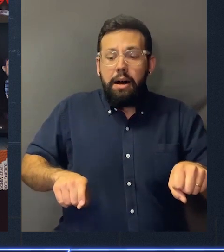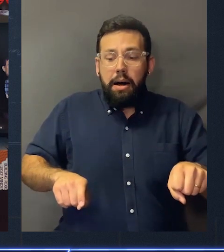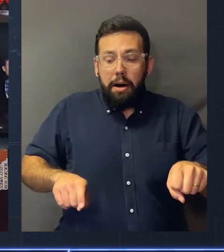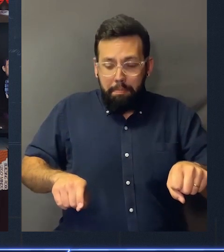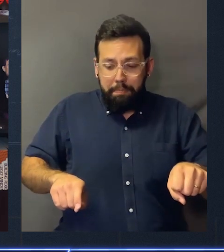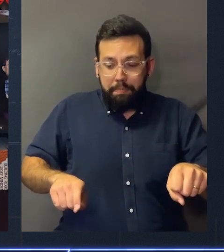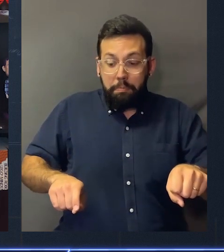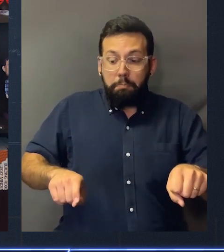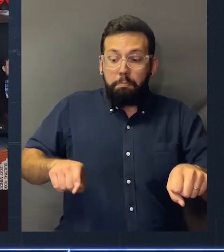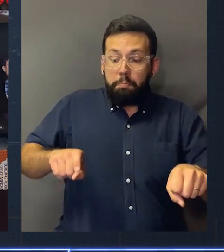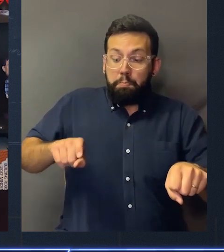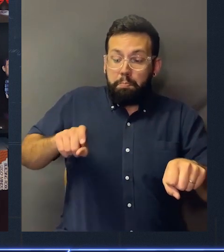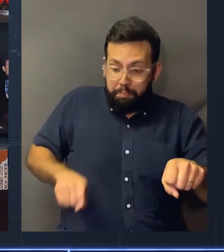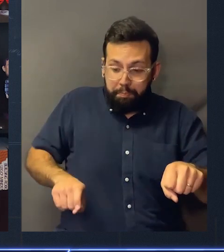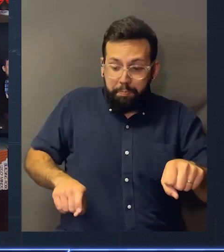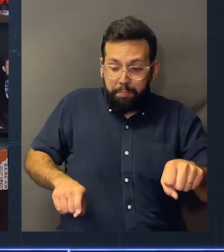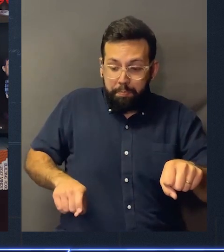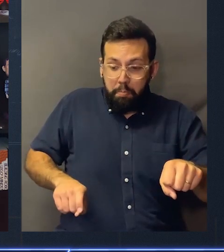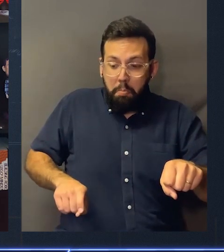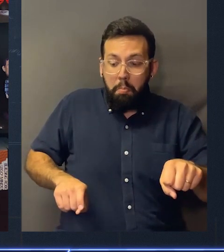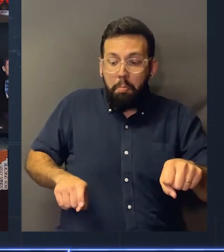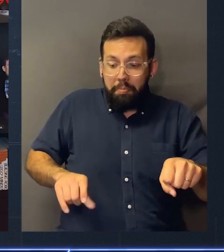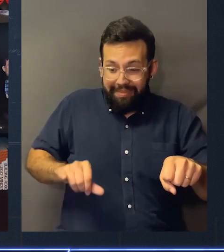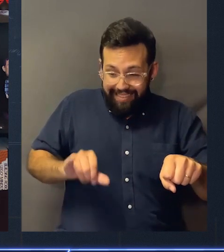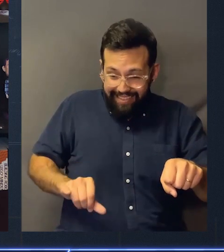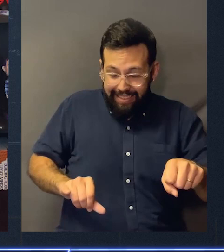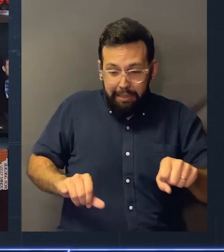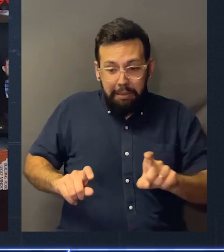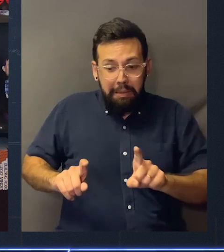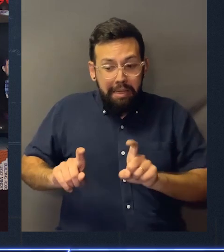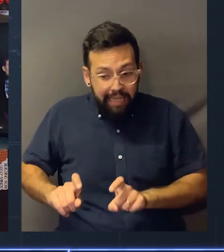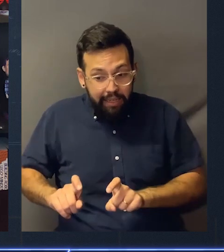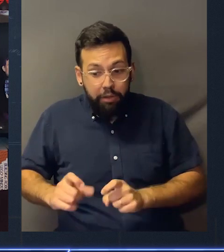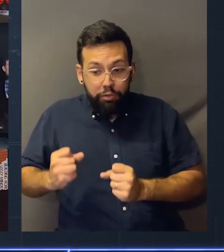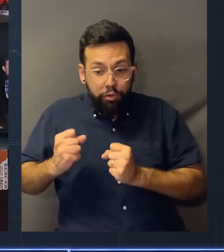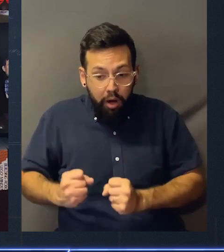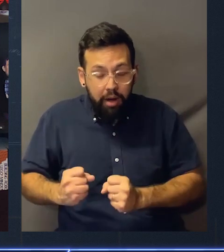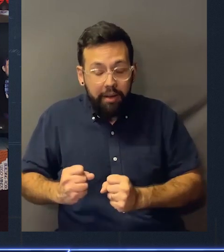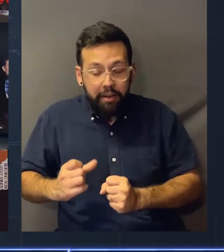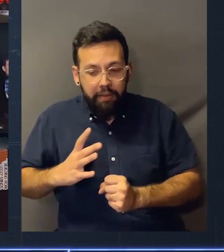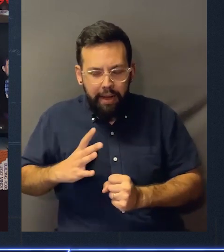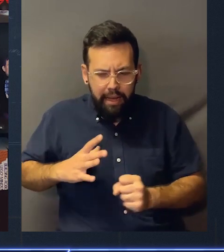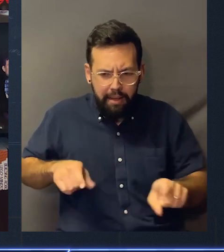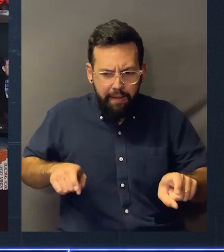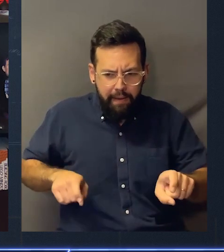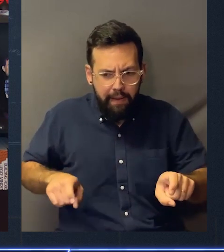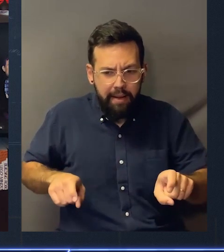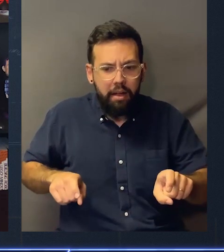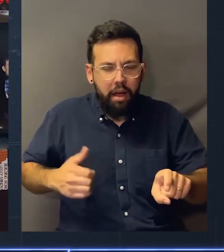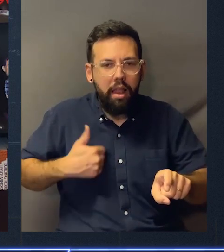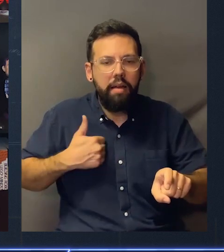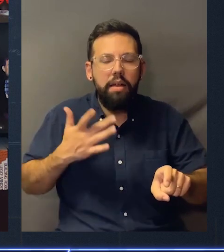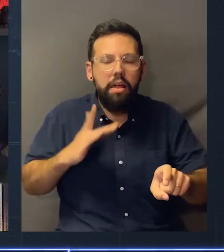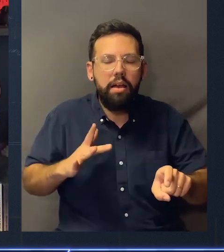foot. I position it on the next step, set it down, test. It's still solid. Shift my weight a bit.